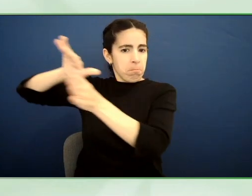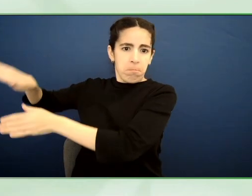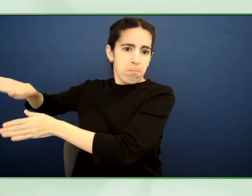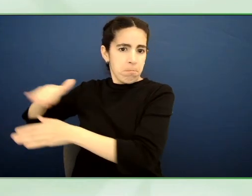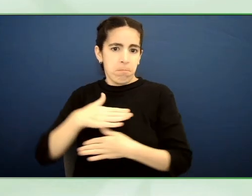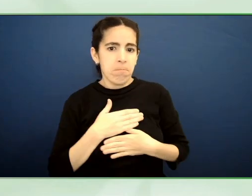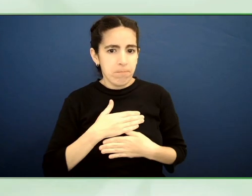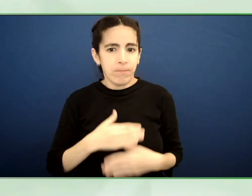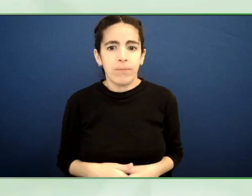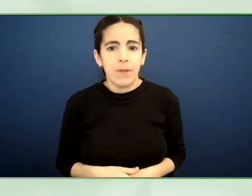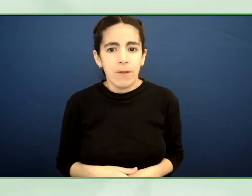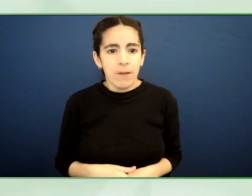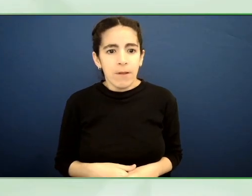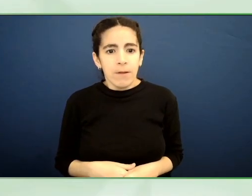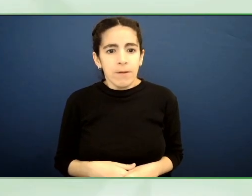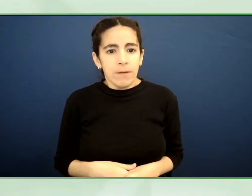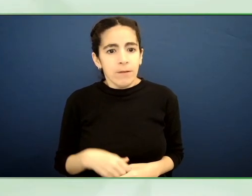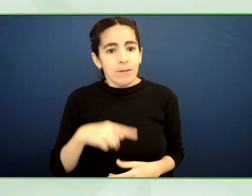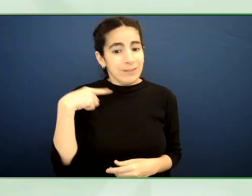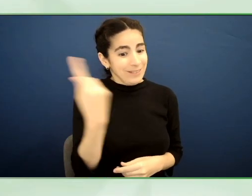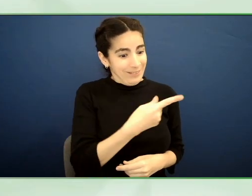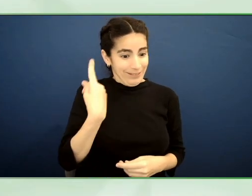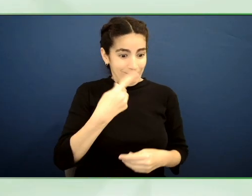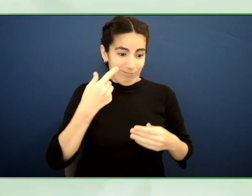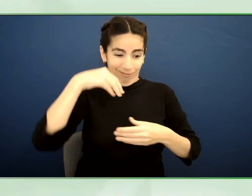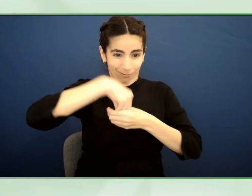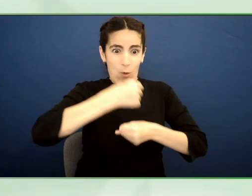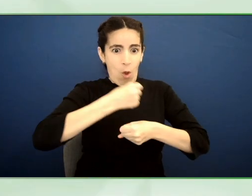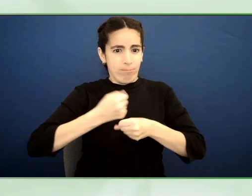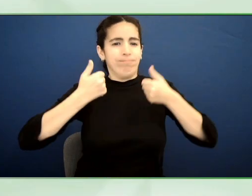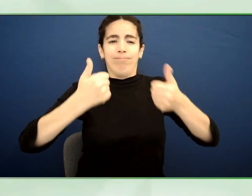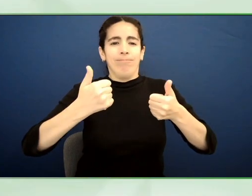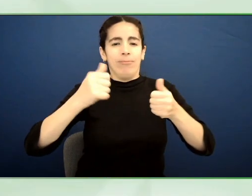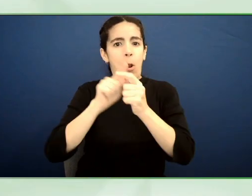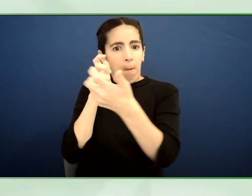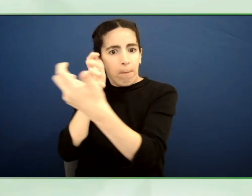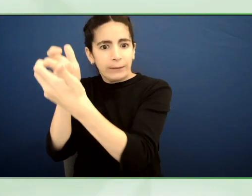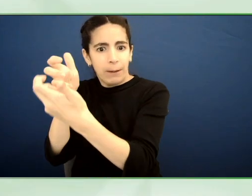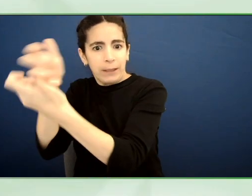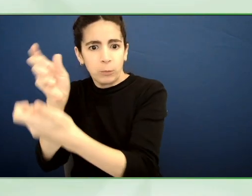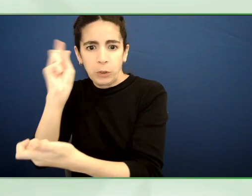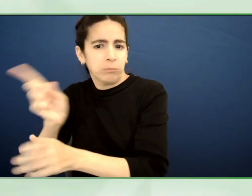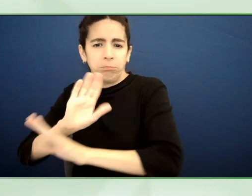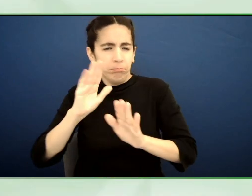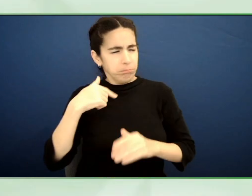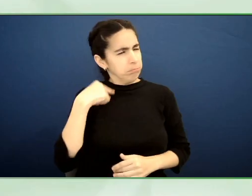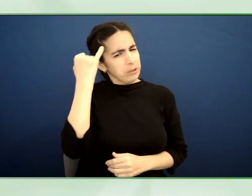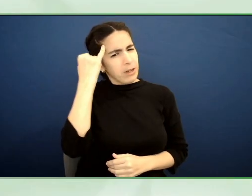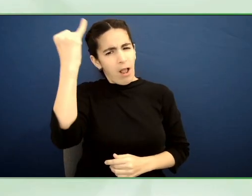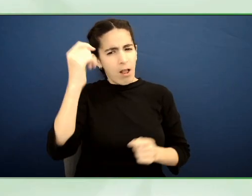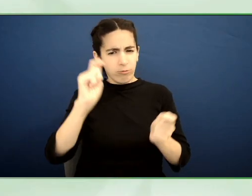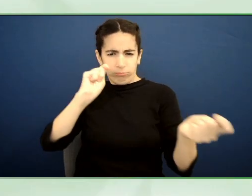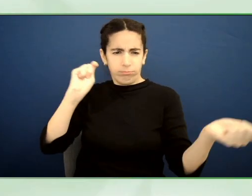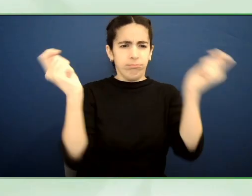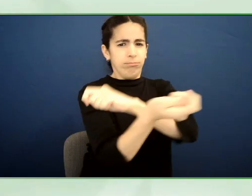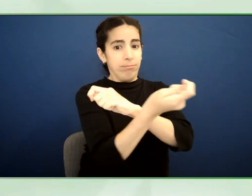box and redesign this industry are people with disabilities. I am so grateful that you would all join me